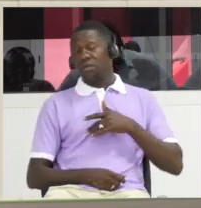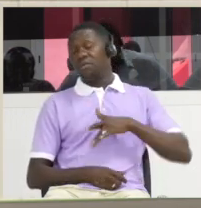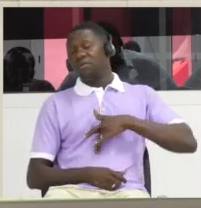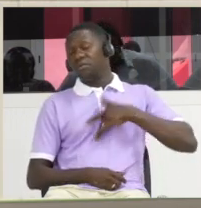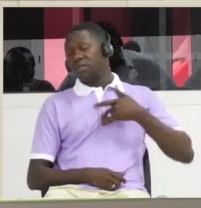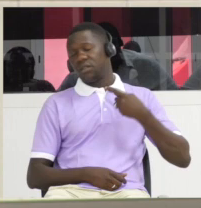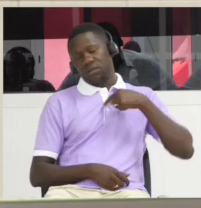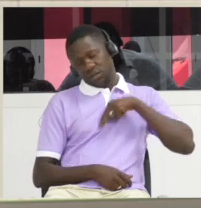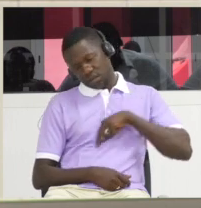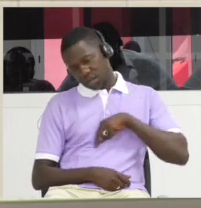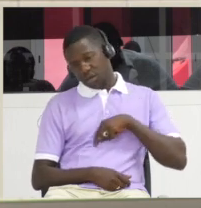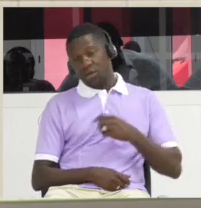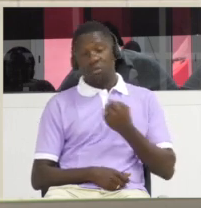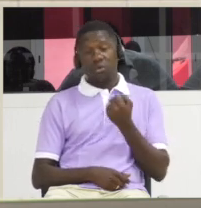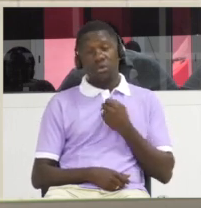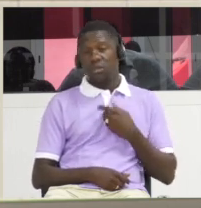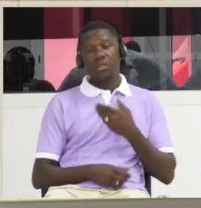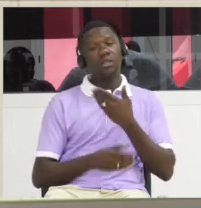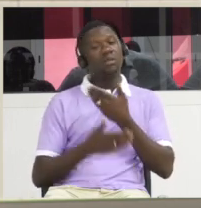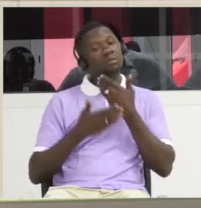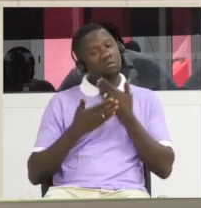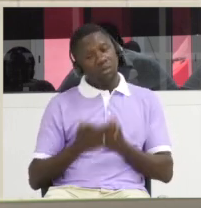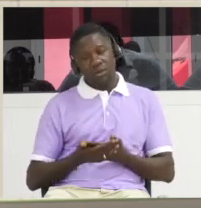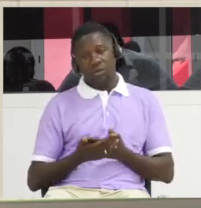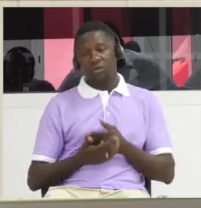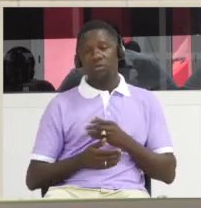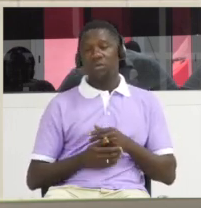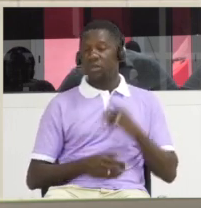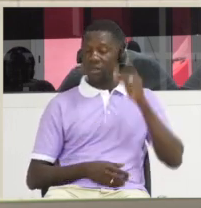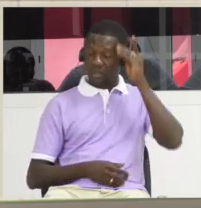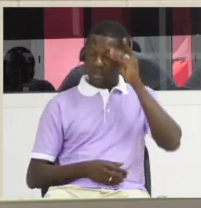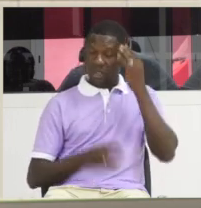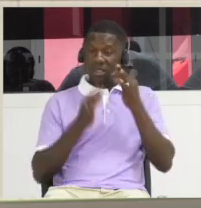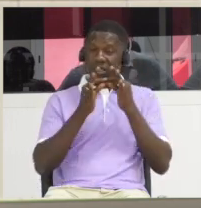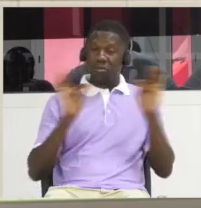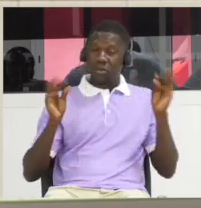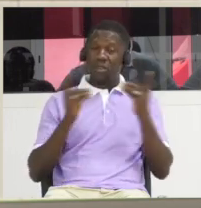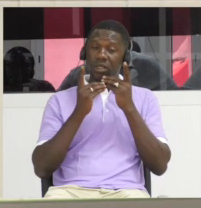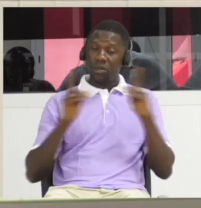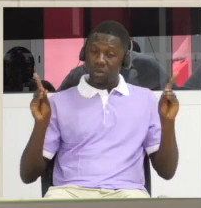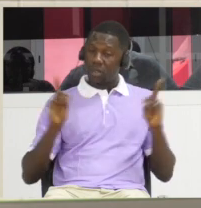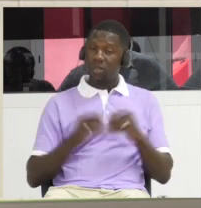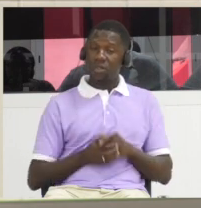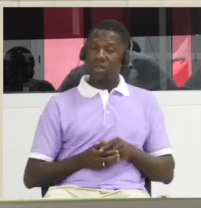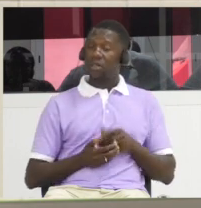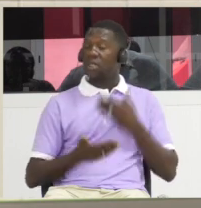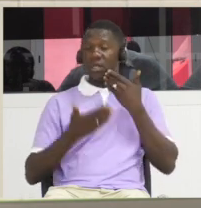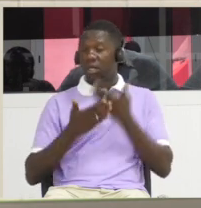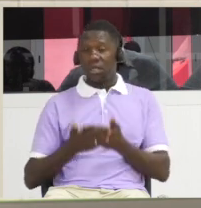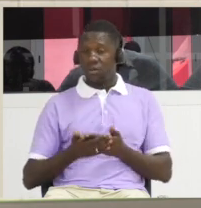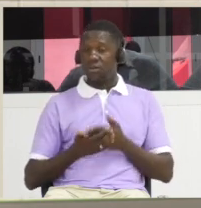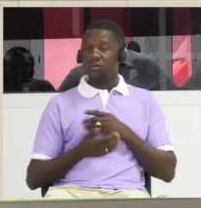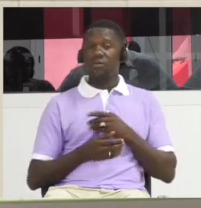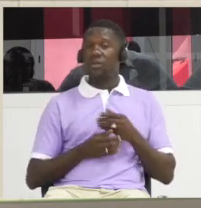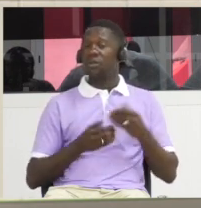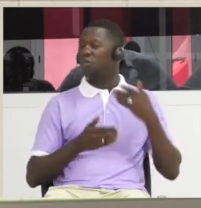the enviable result and record that the Gambia has had for